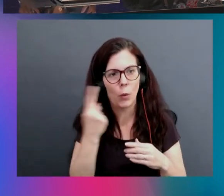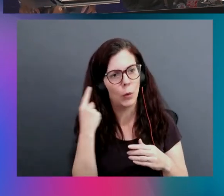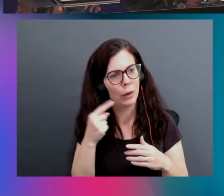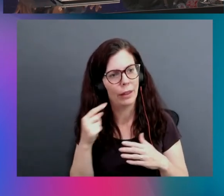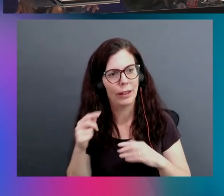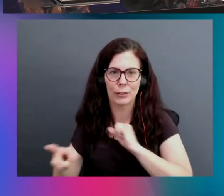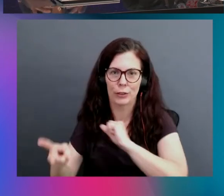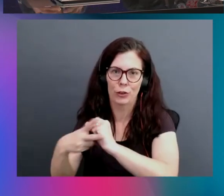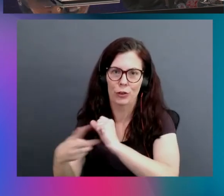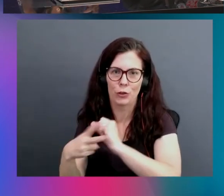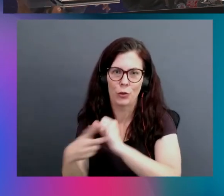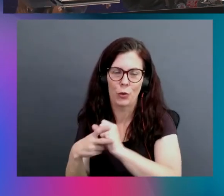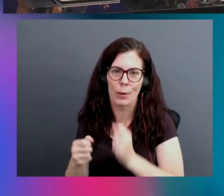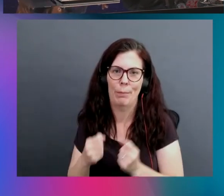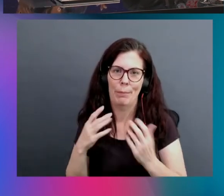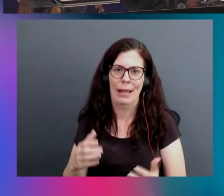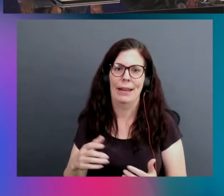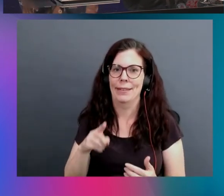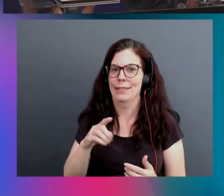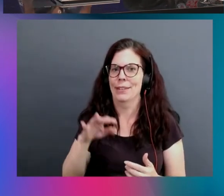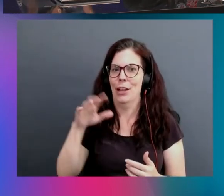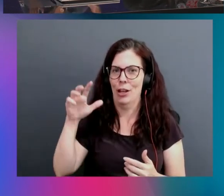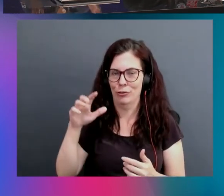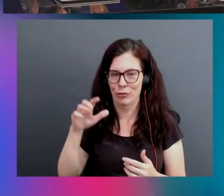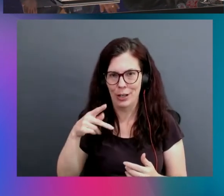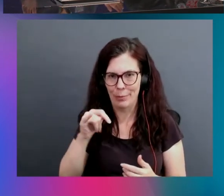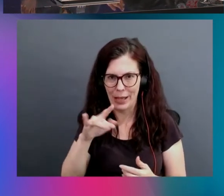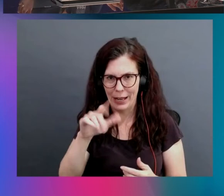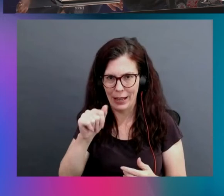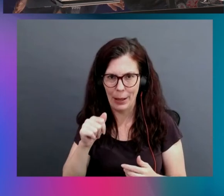of petabytes of any data. Data. That's